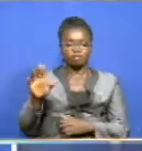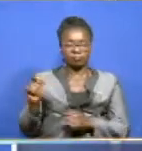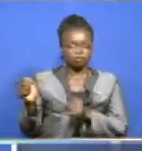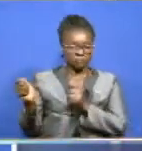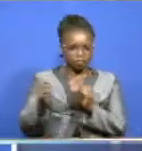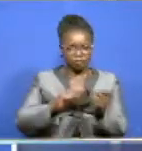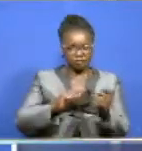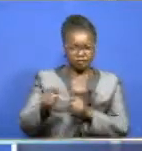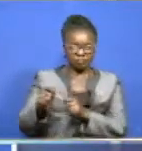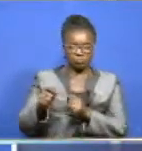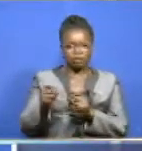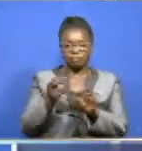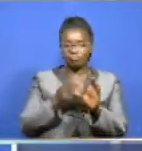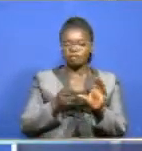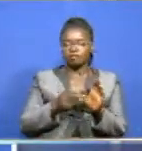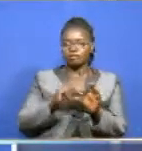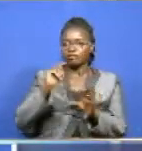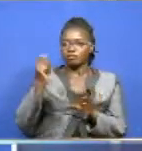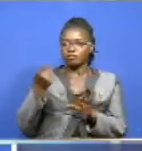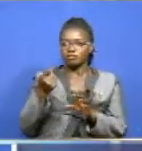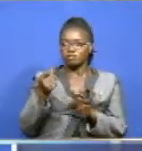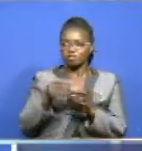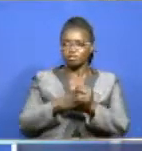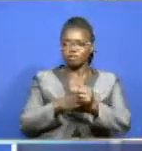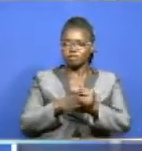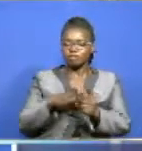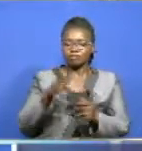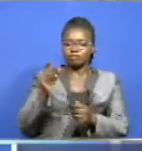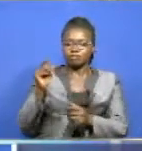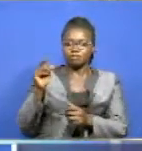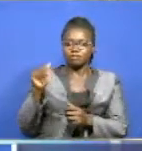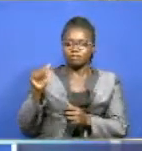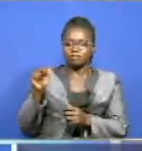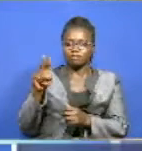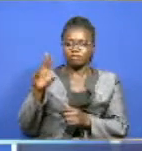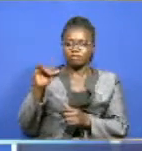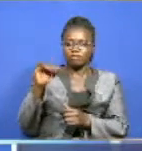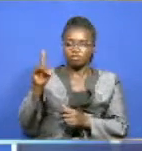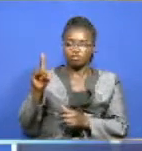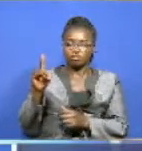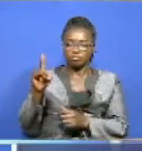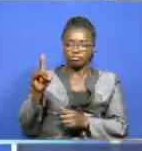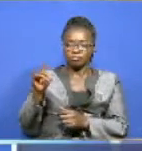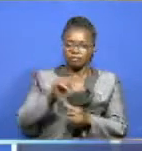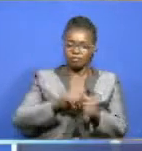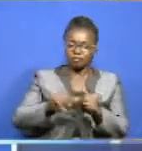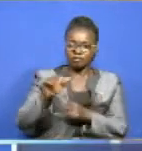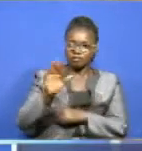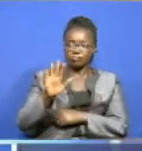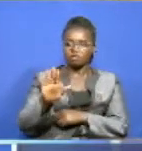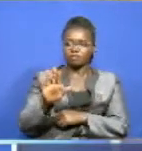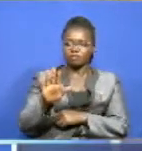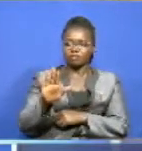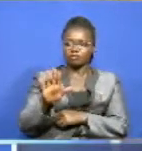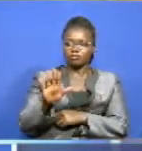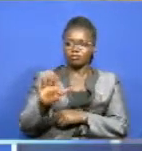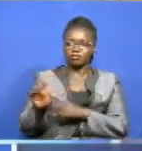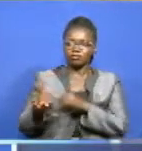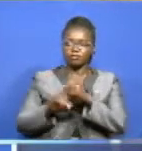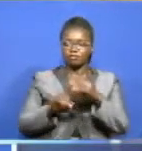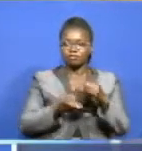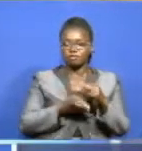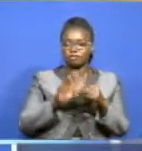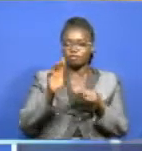to the course. Now, Kenya's charge was led by David Wakhu, who had a round of five under par 66, with